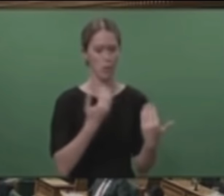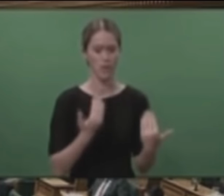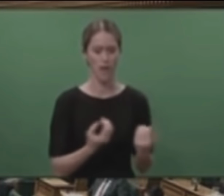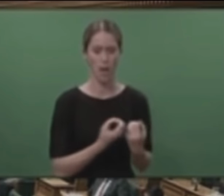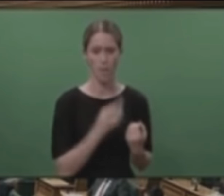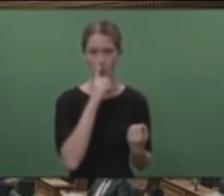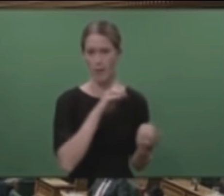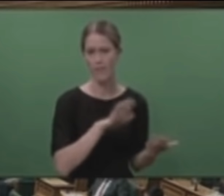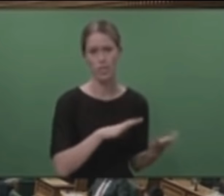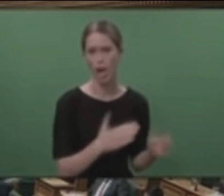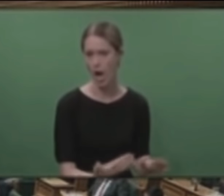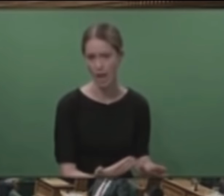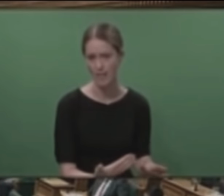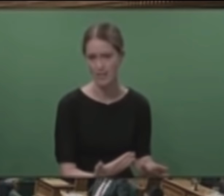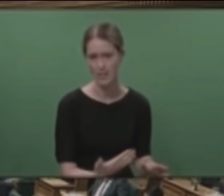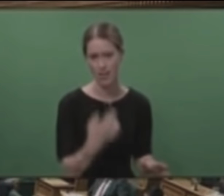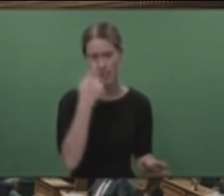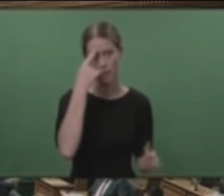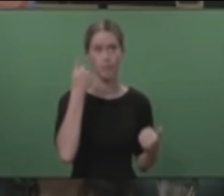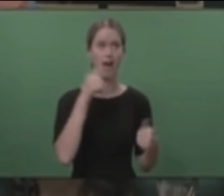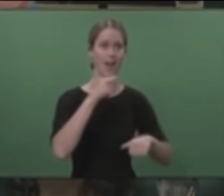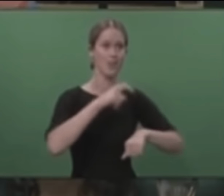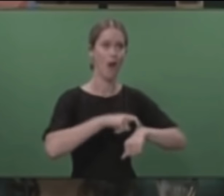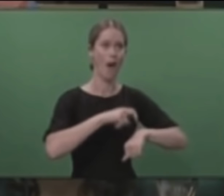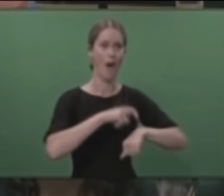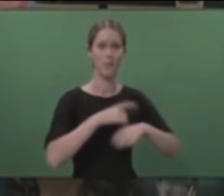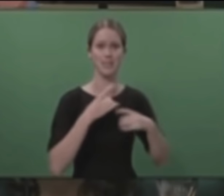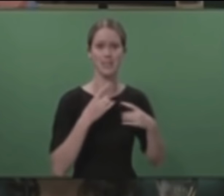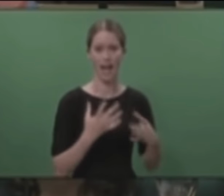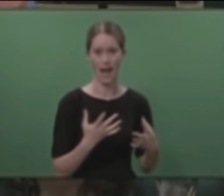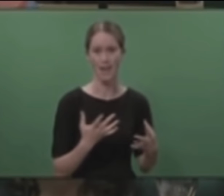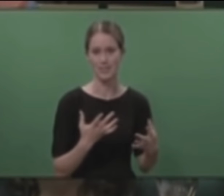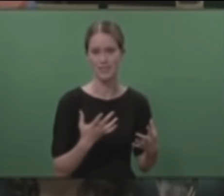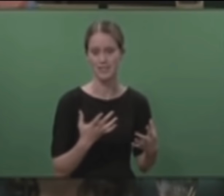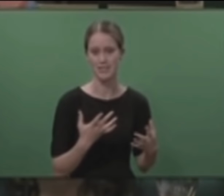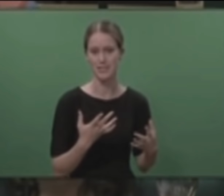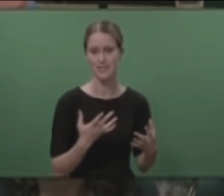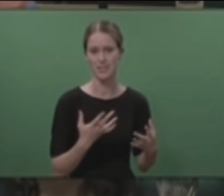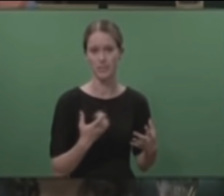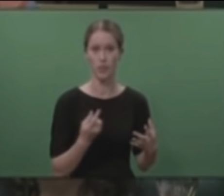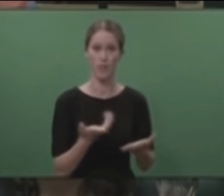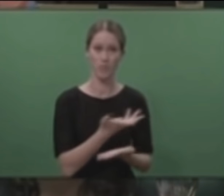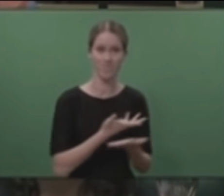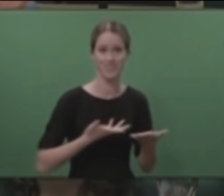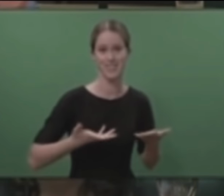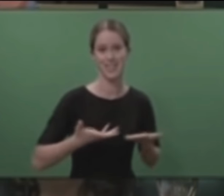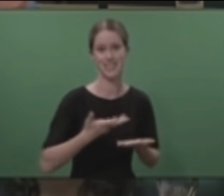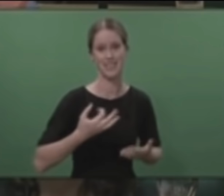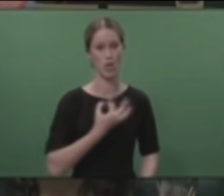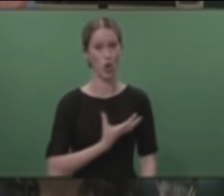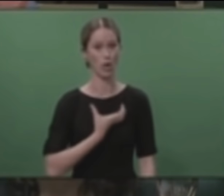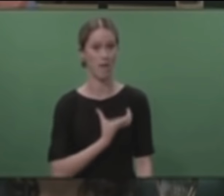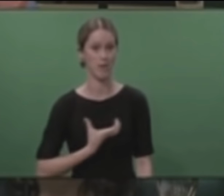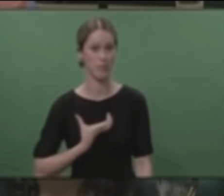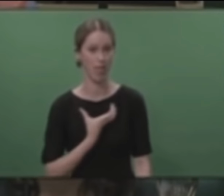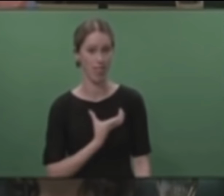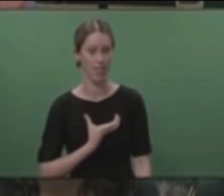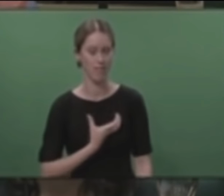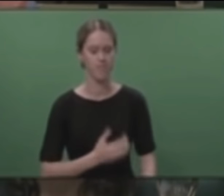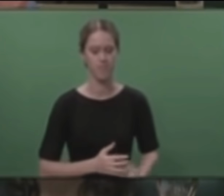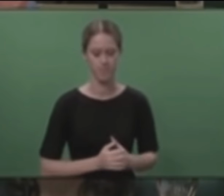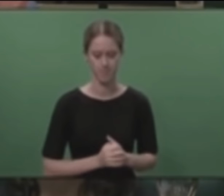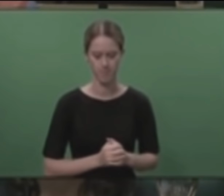lost lives, so I think it's time that we started having the uncomfortable conversations.